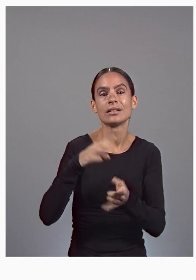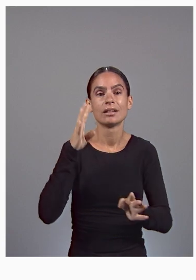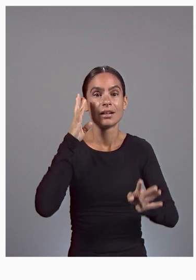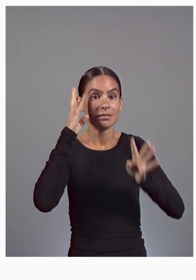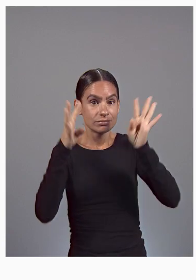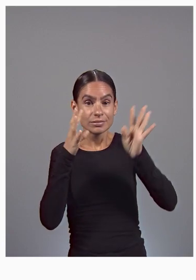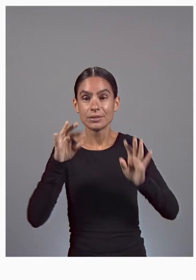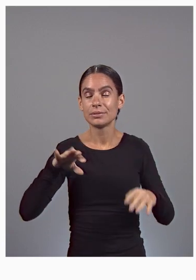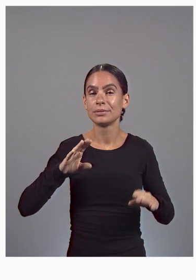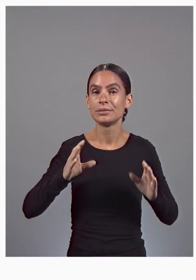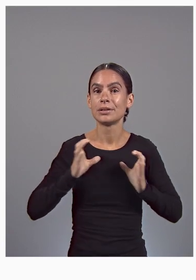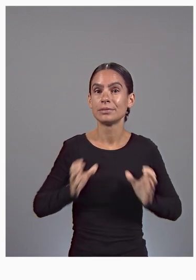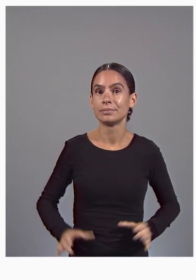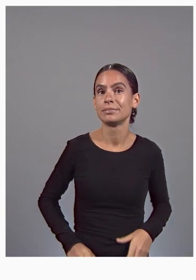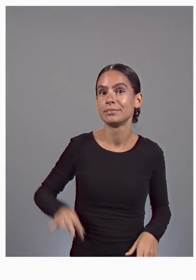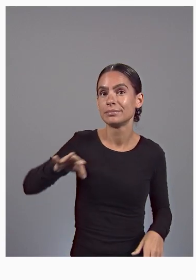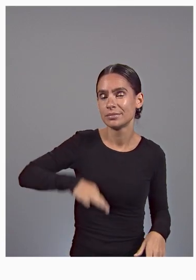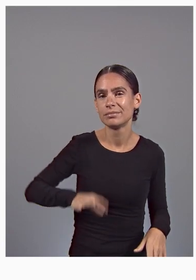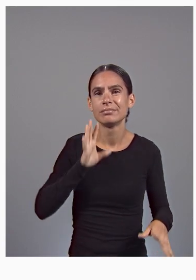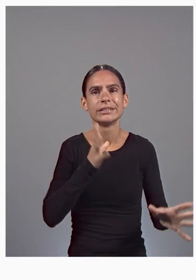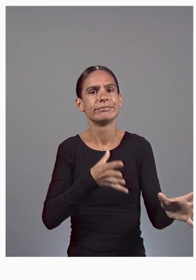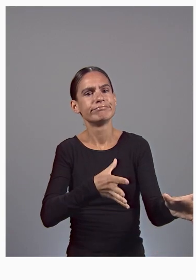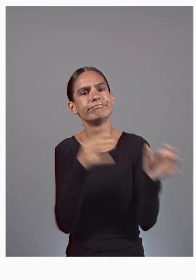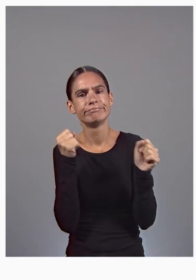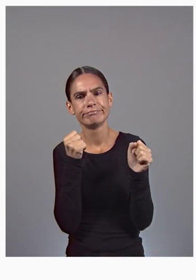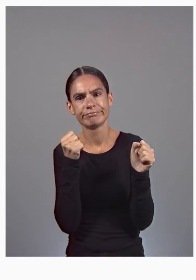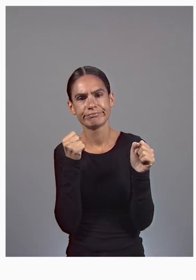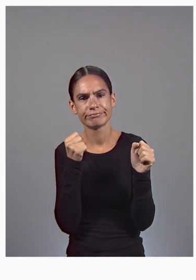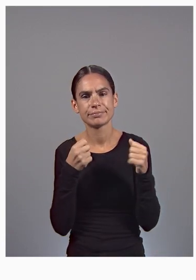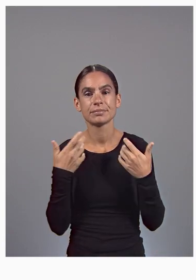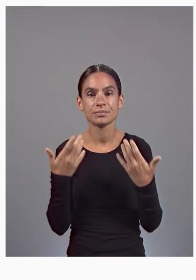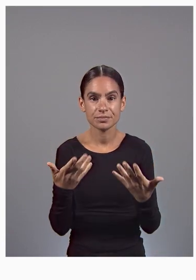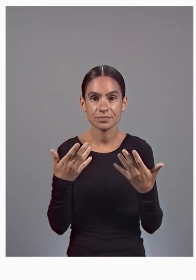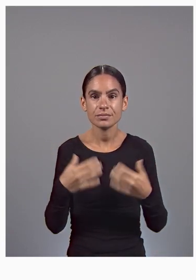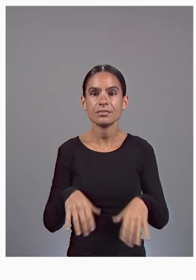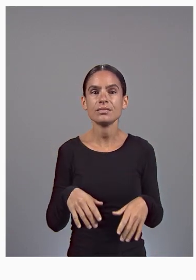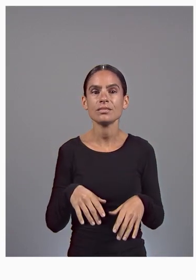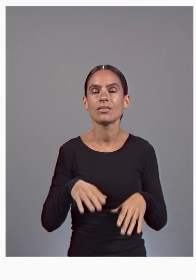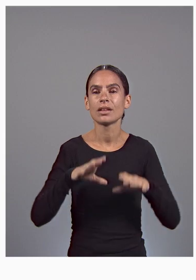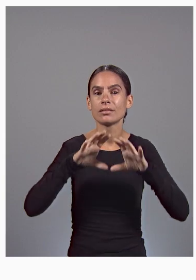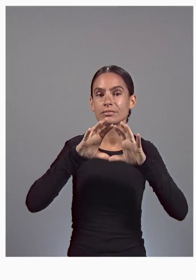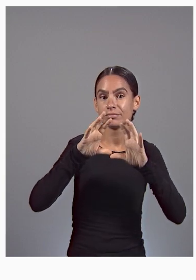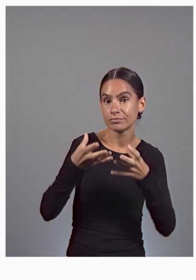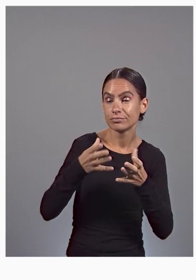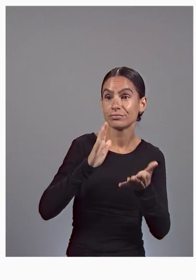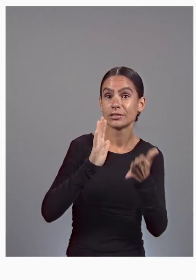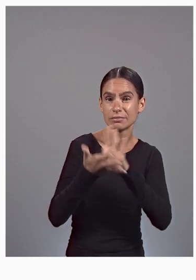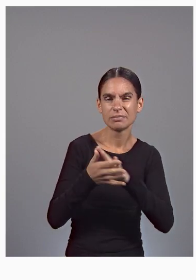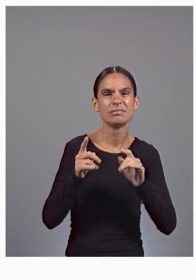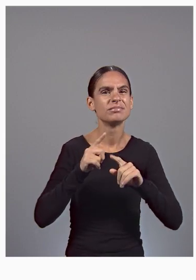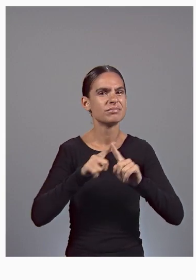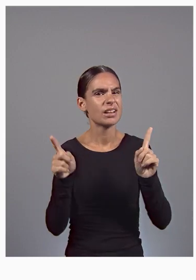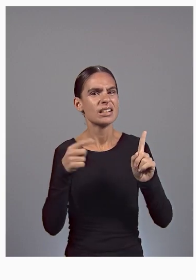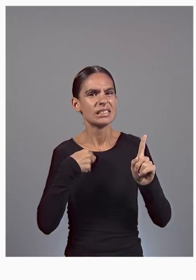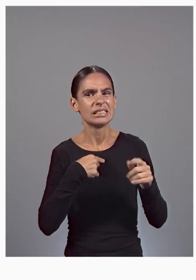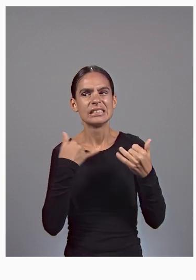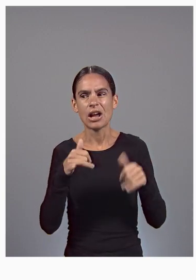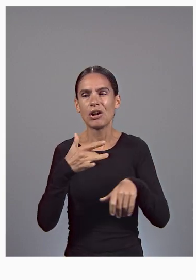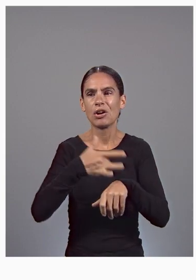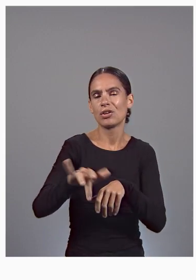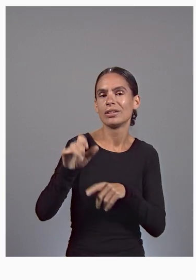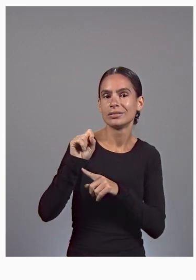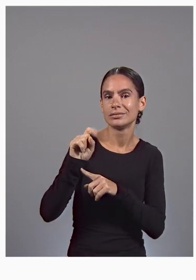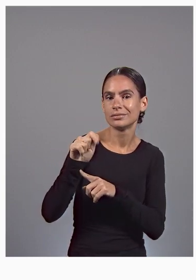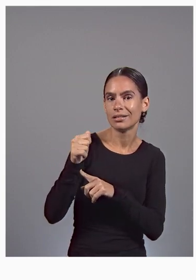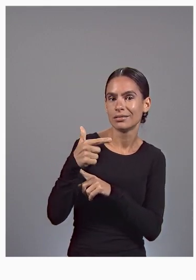accelerate. While cloud has been transformative, we are still at the early stages. We're excited to continue to make the